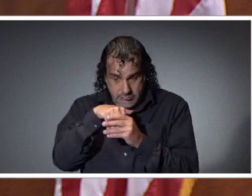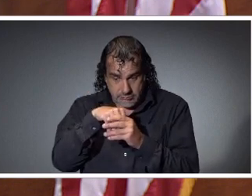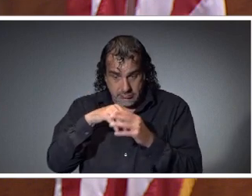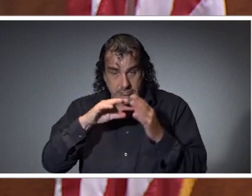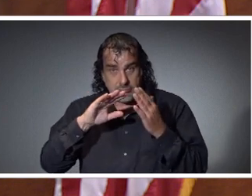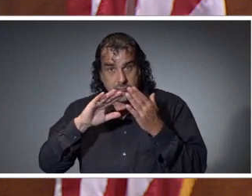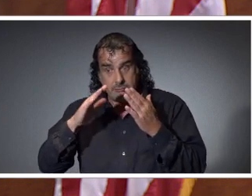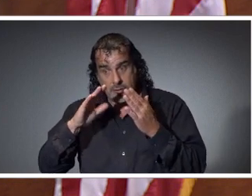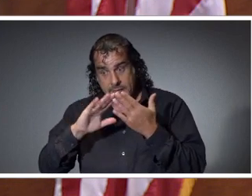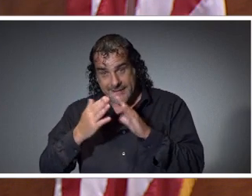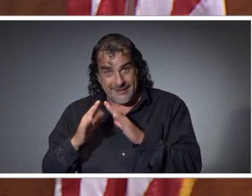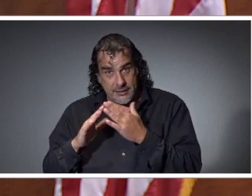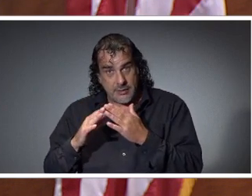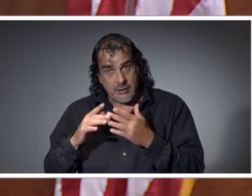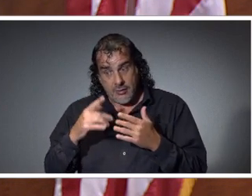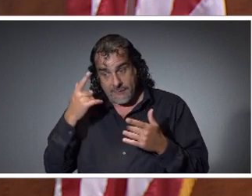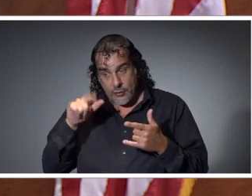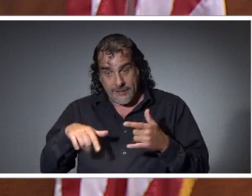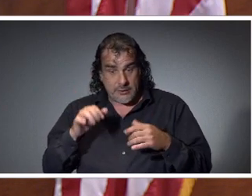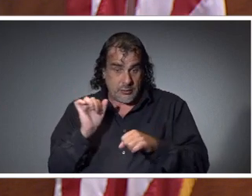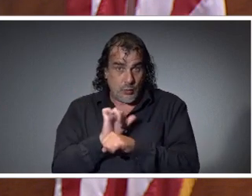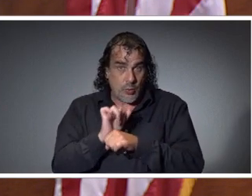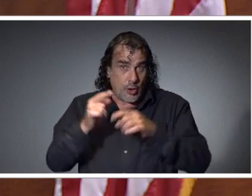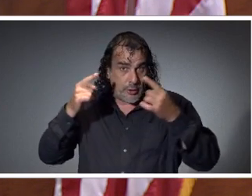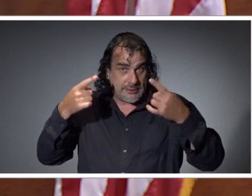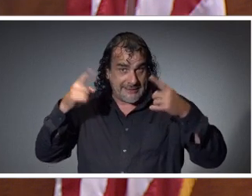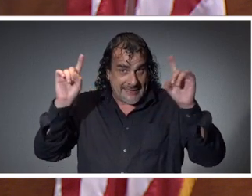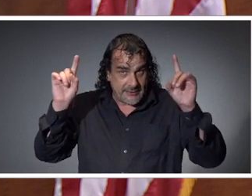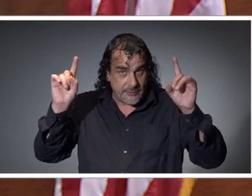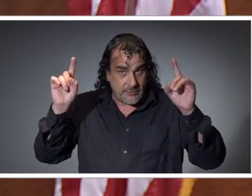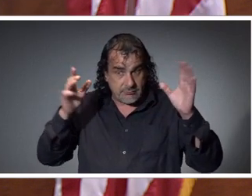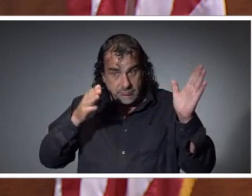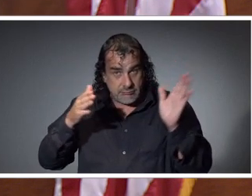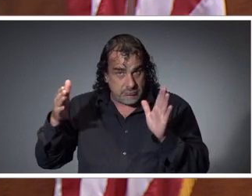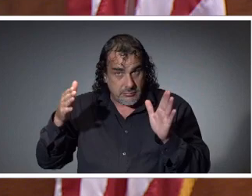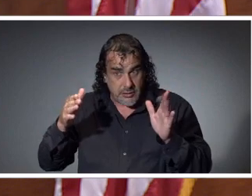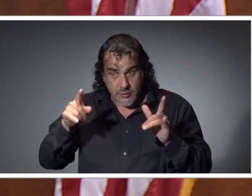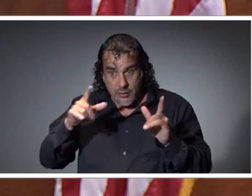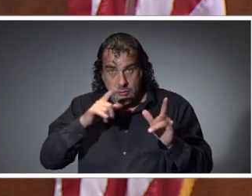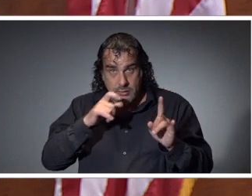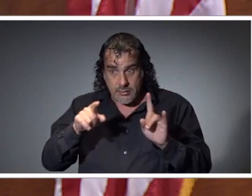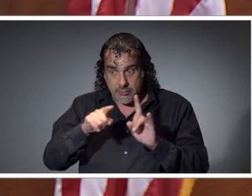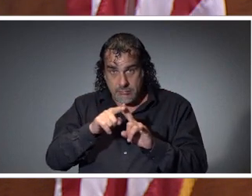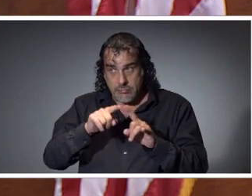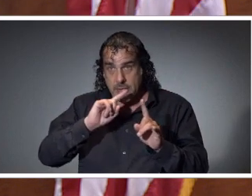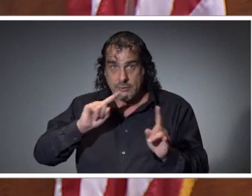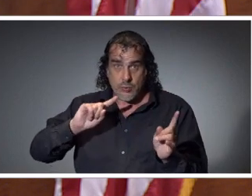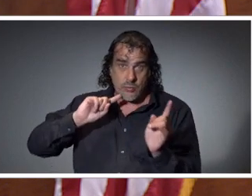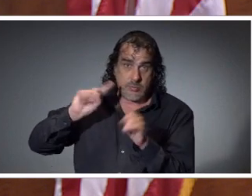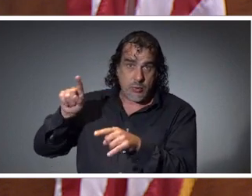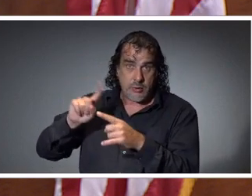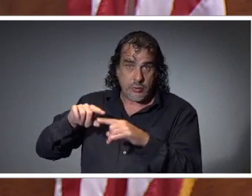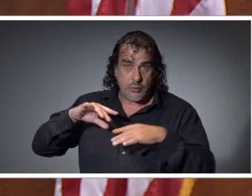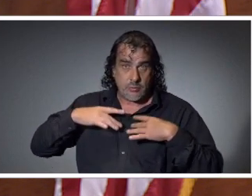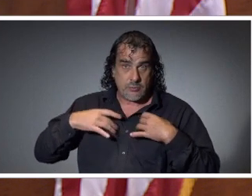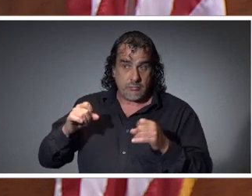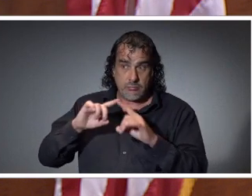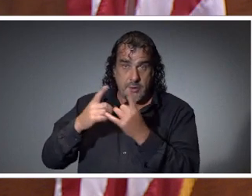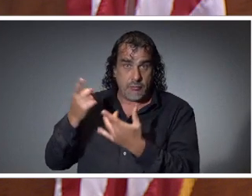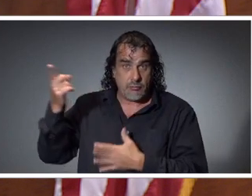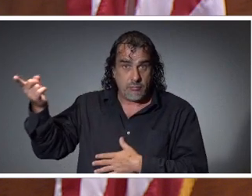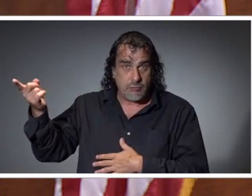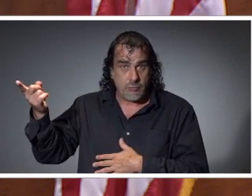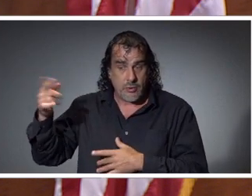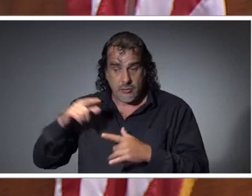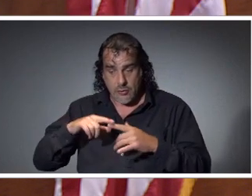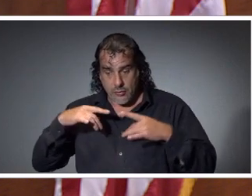system to work the way it needs to work, then everyone, those positive cases need to be reported to the health department so that the health department